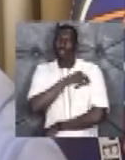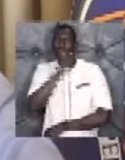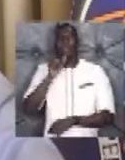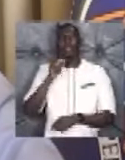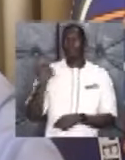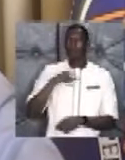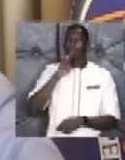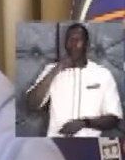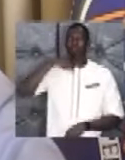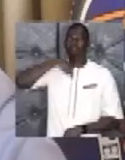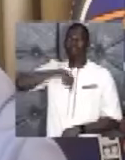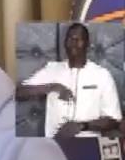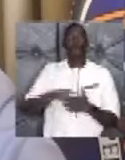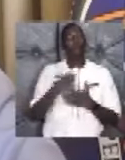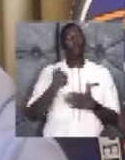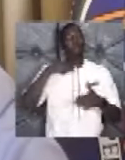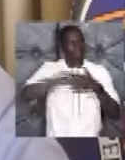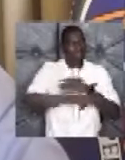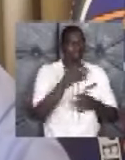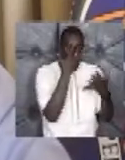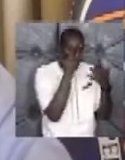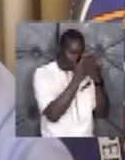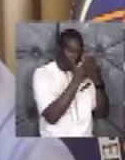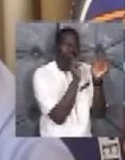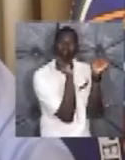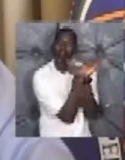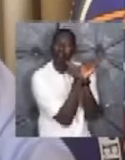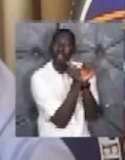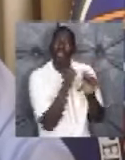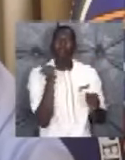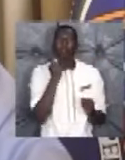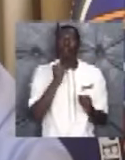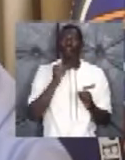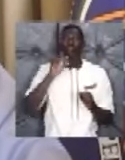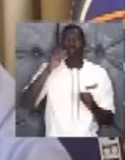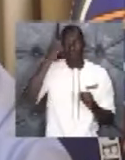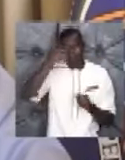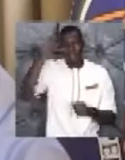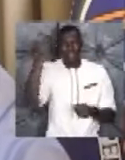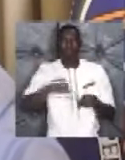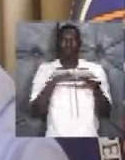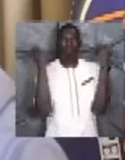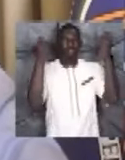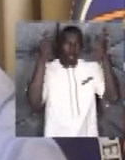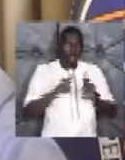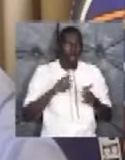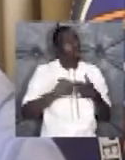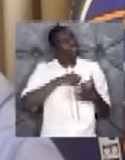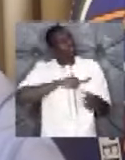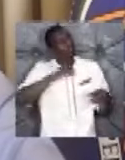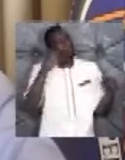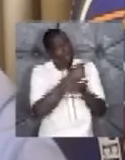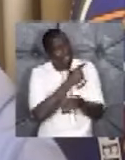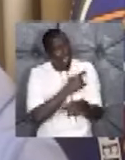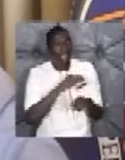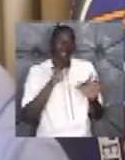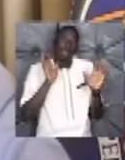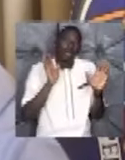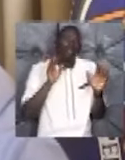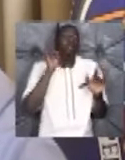sorrow or in prison due to miscarriage of justice or for no fault of theirs.